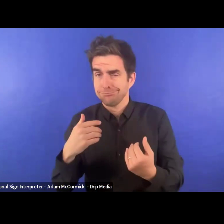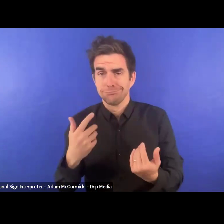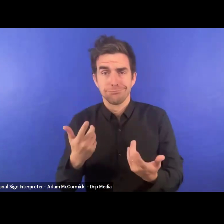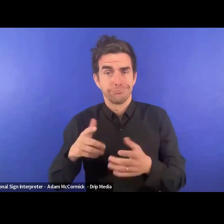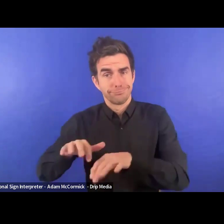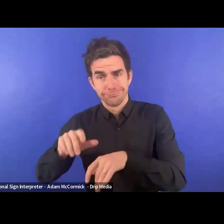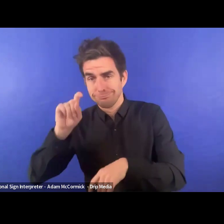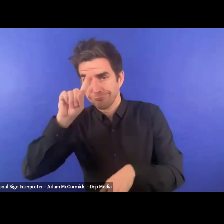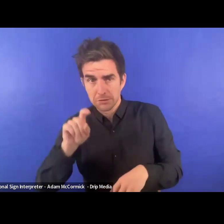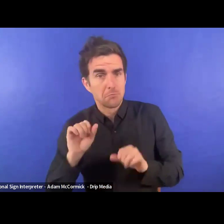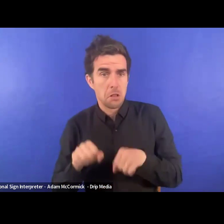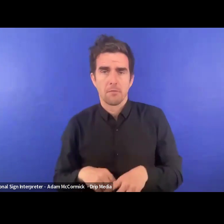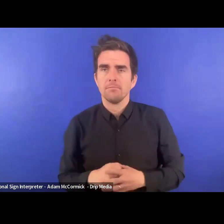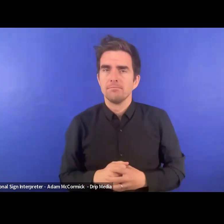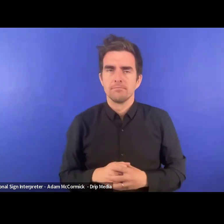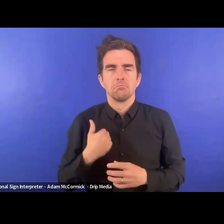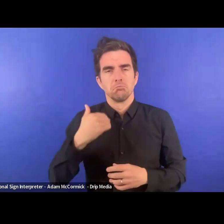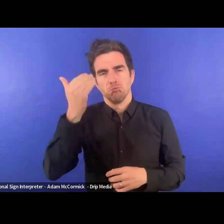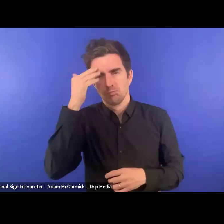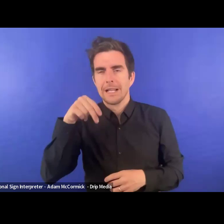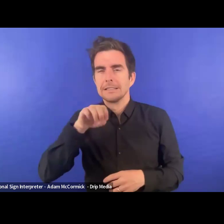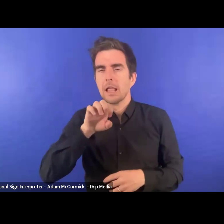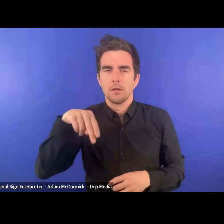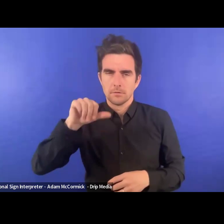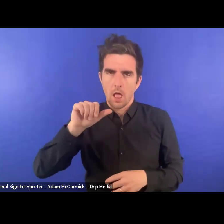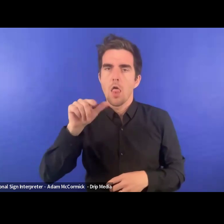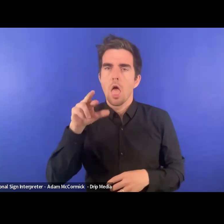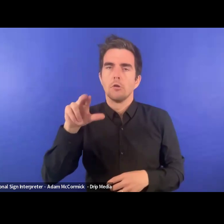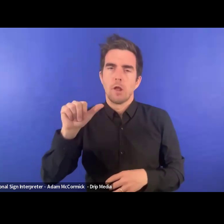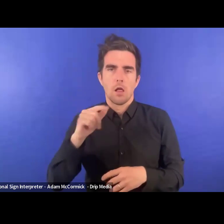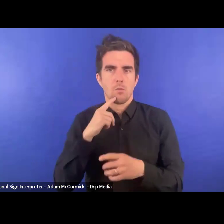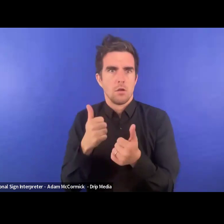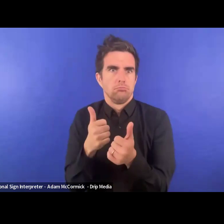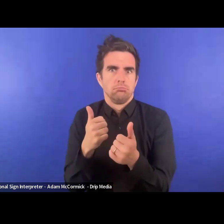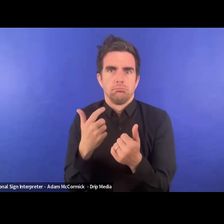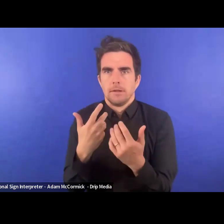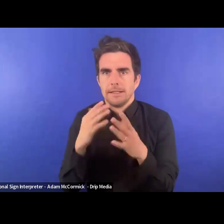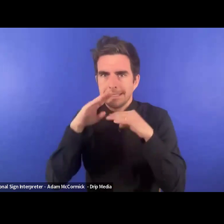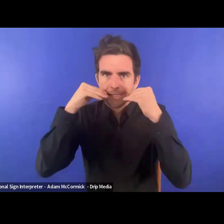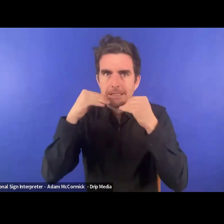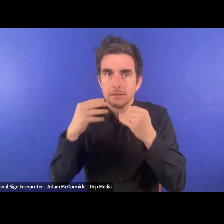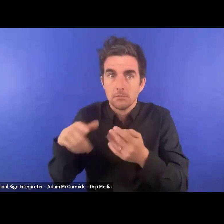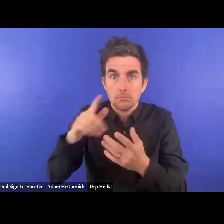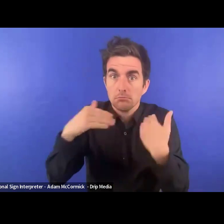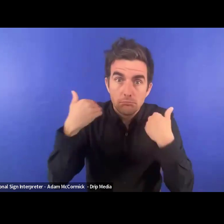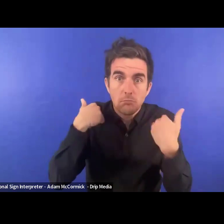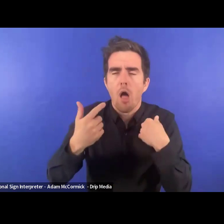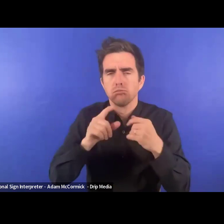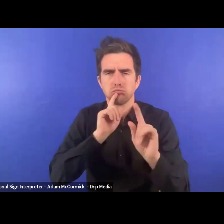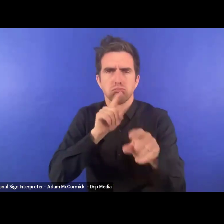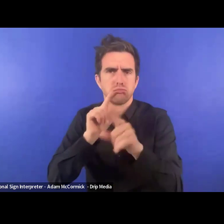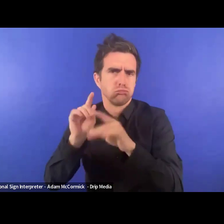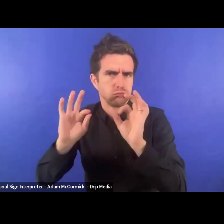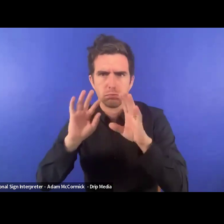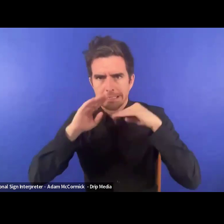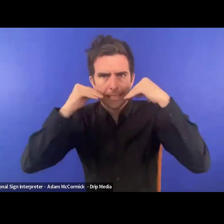those now if you have them. So I'm now going to shift to our next presenter, which